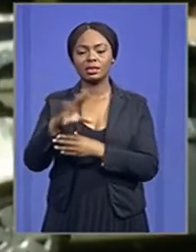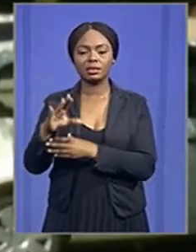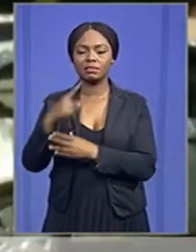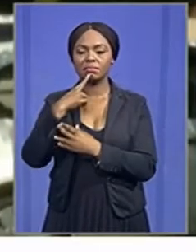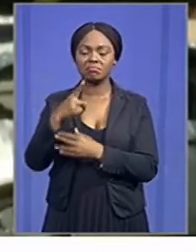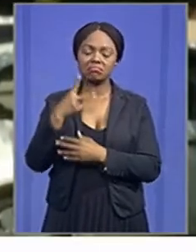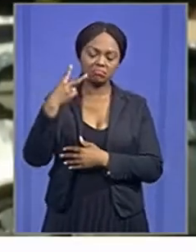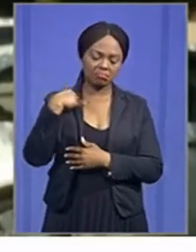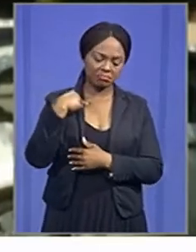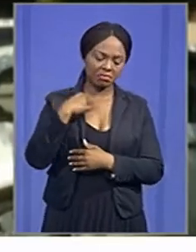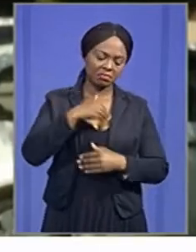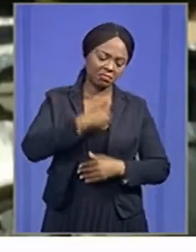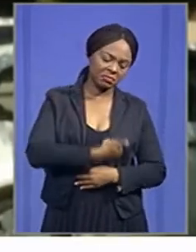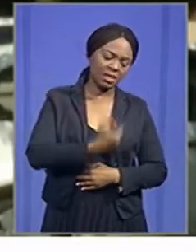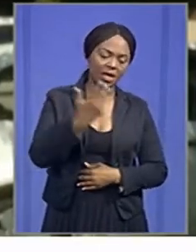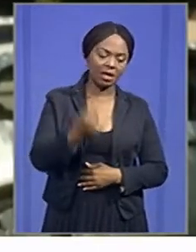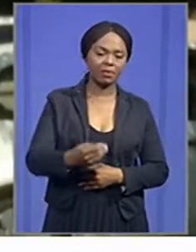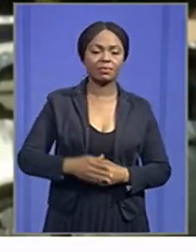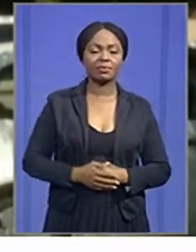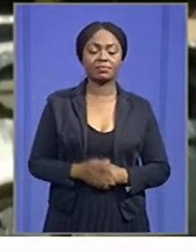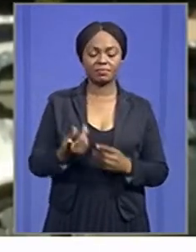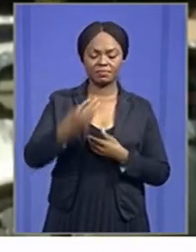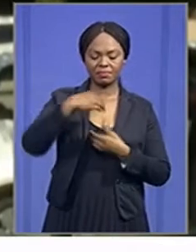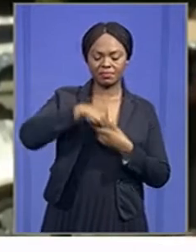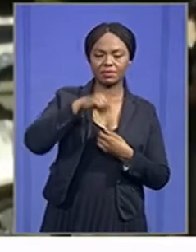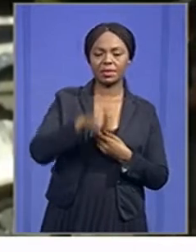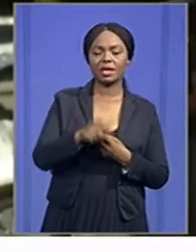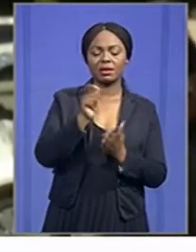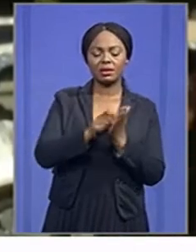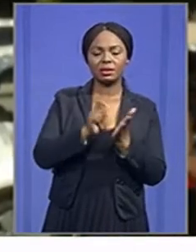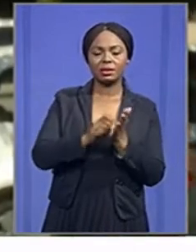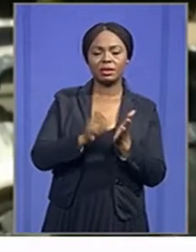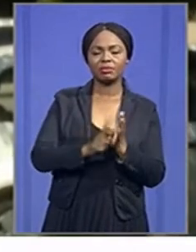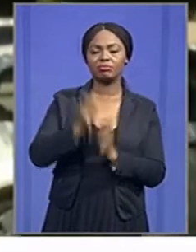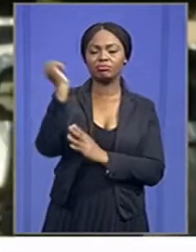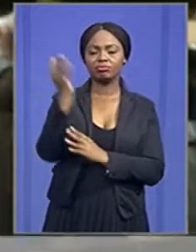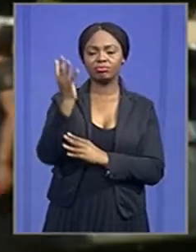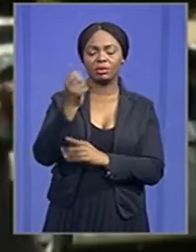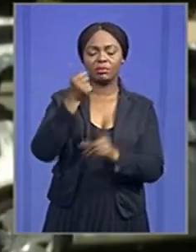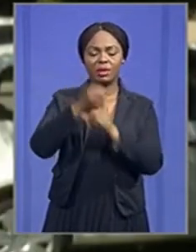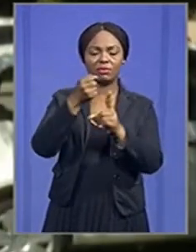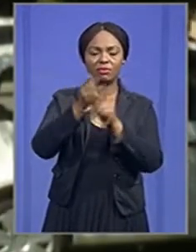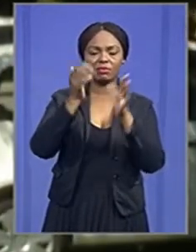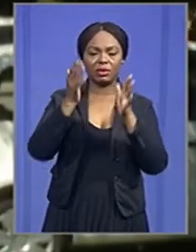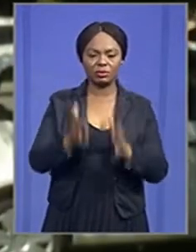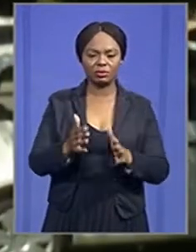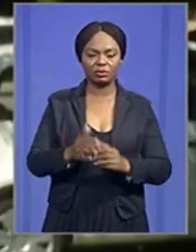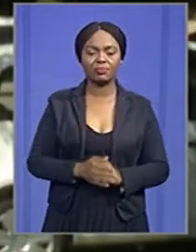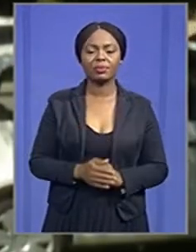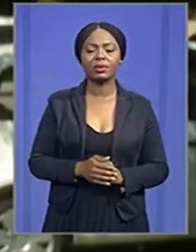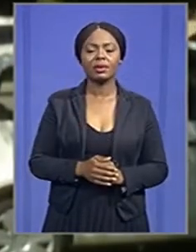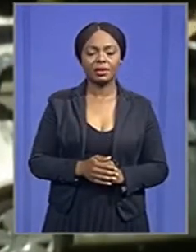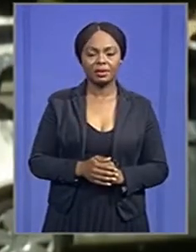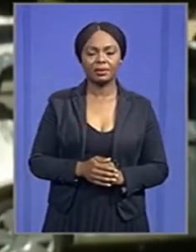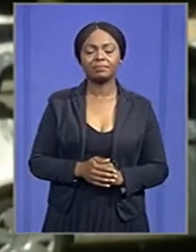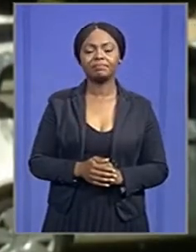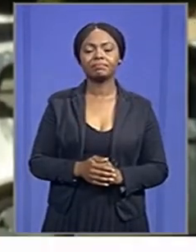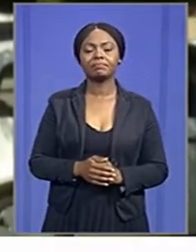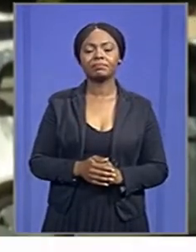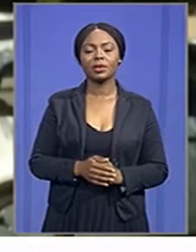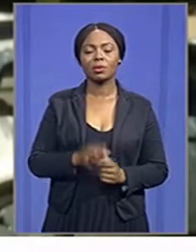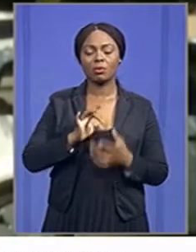our committees that were also drafting our manifesto and making sure that the ANC becomes better. And she was